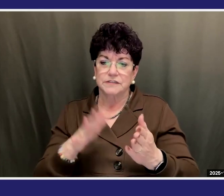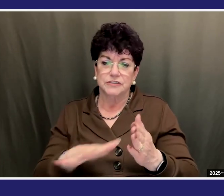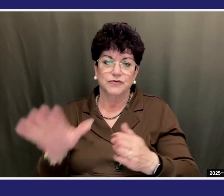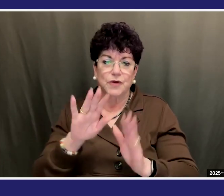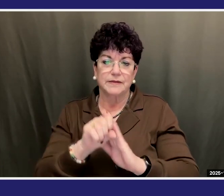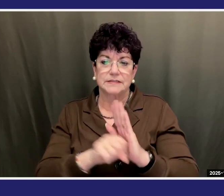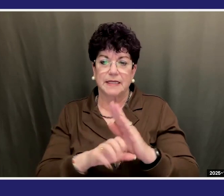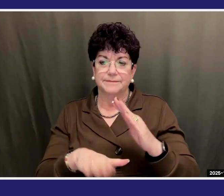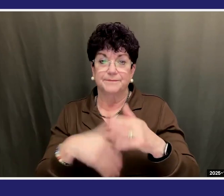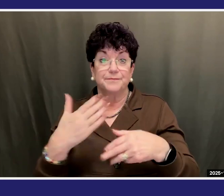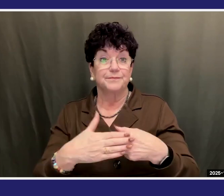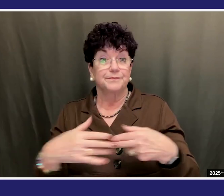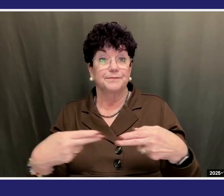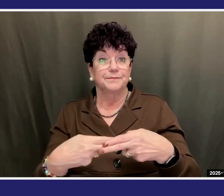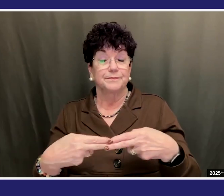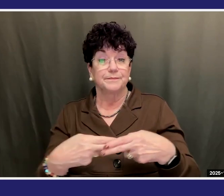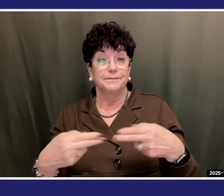Next slide, please.